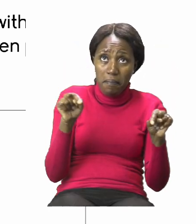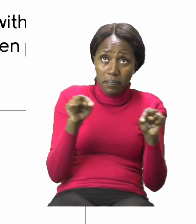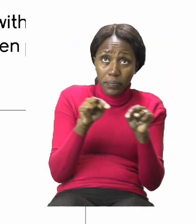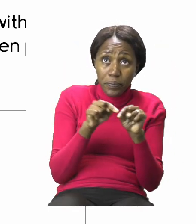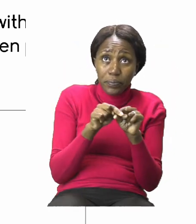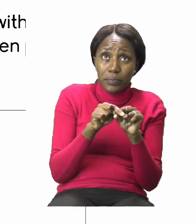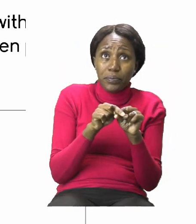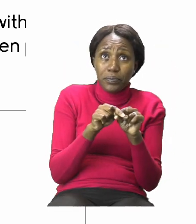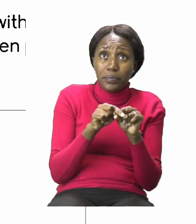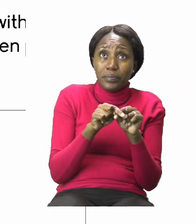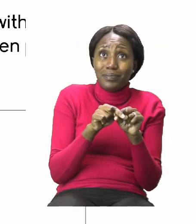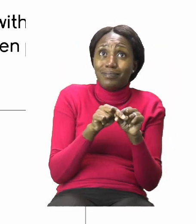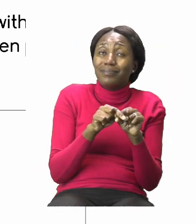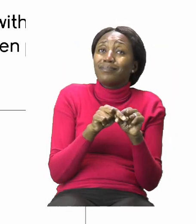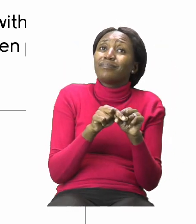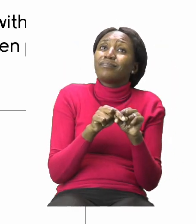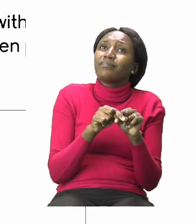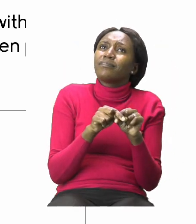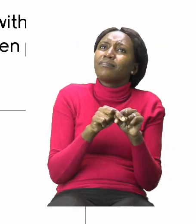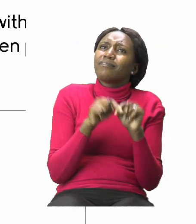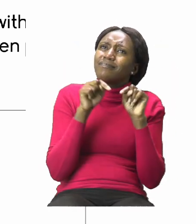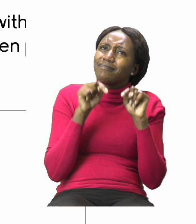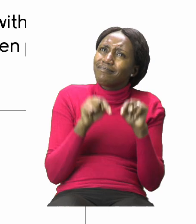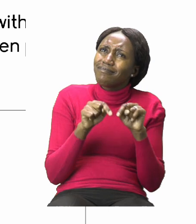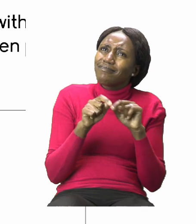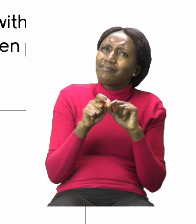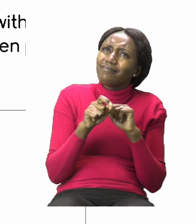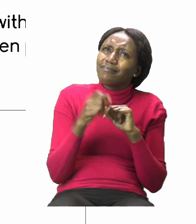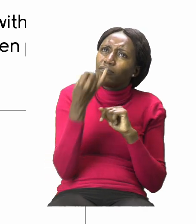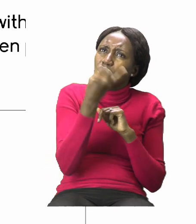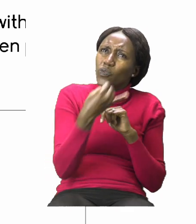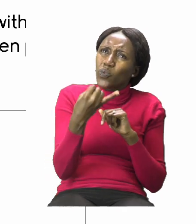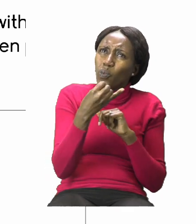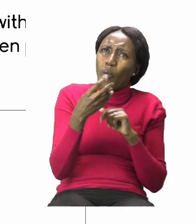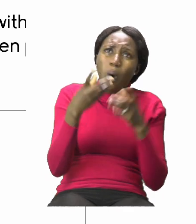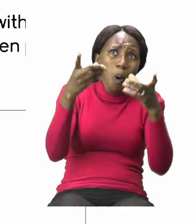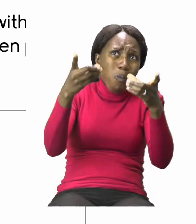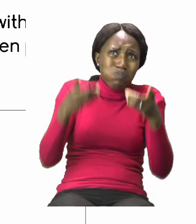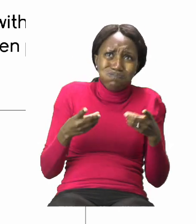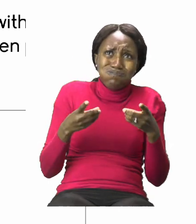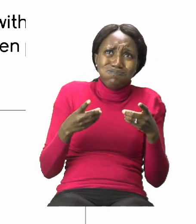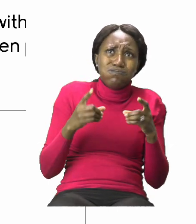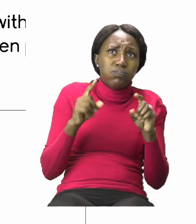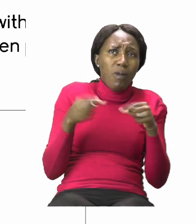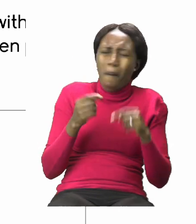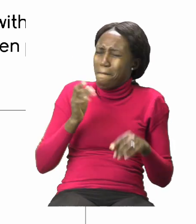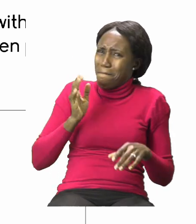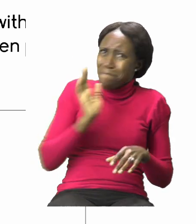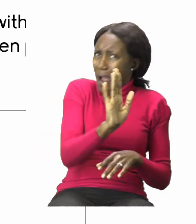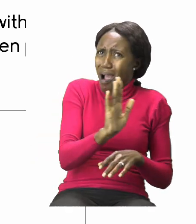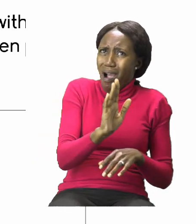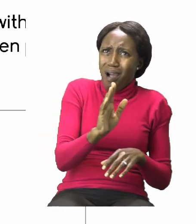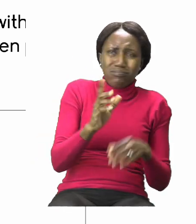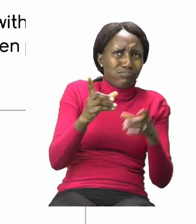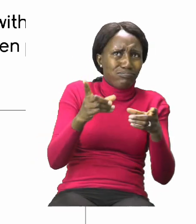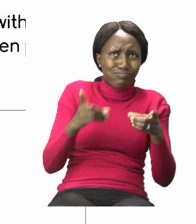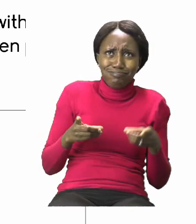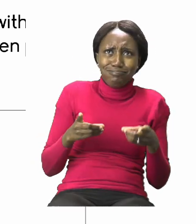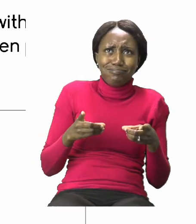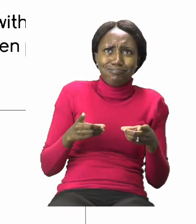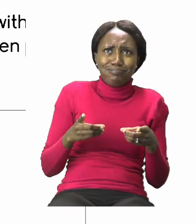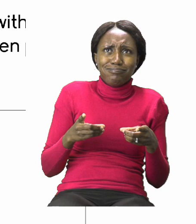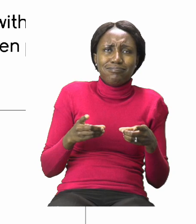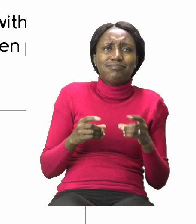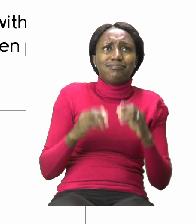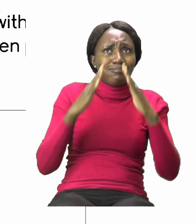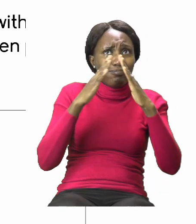drawing, but this time we're going to draw any dangerous objects in the house. We're also going to talk about